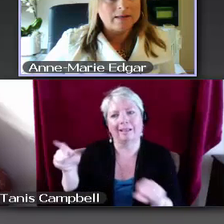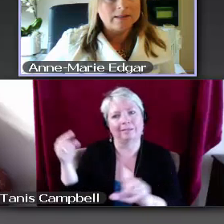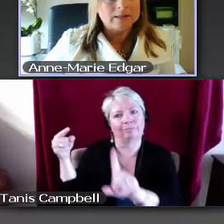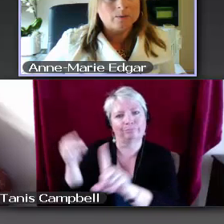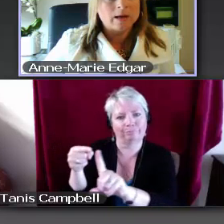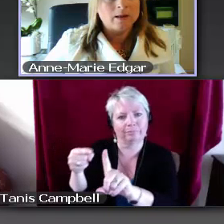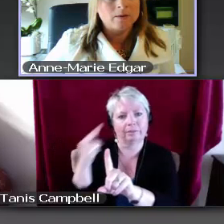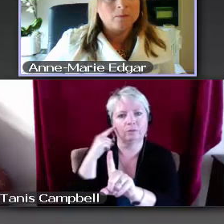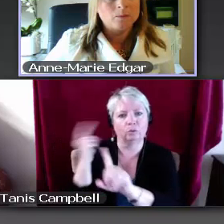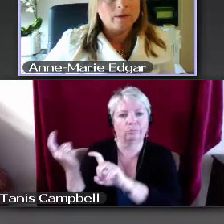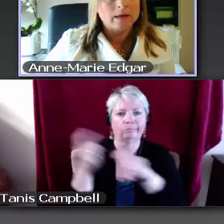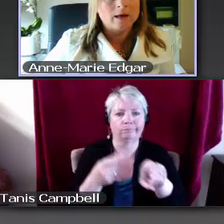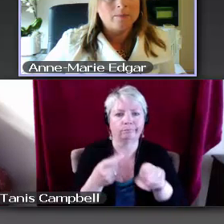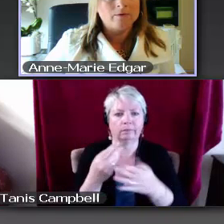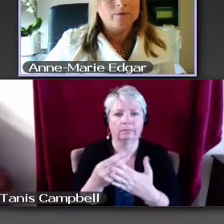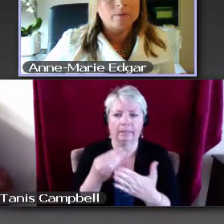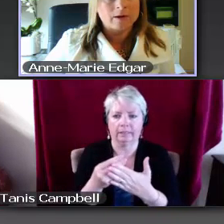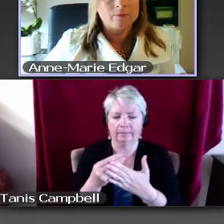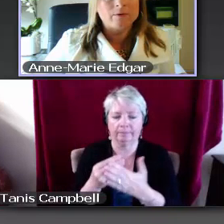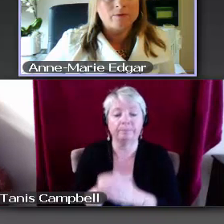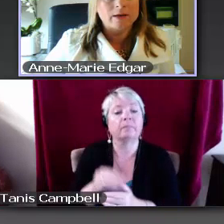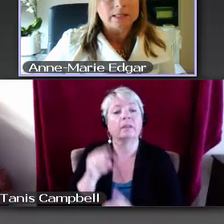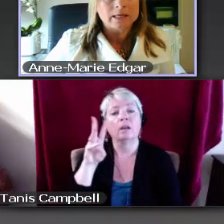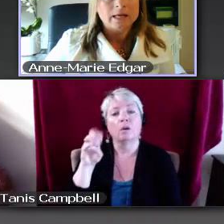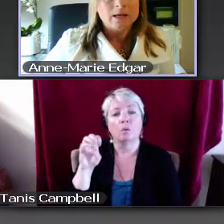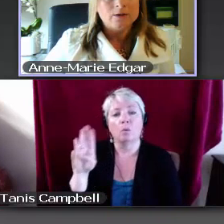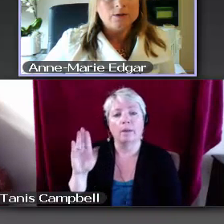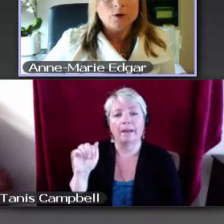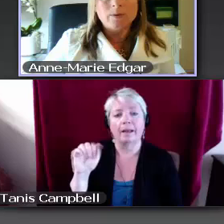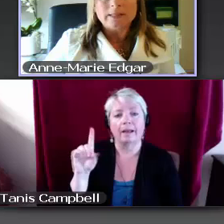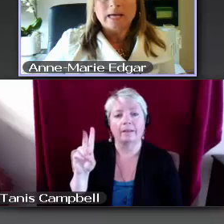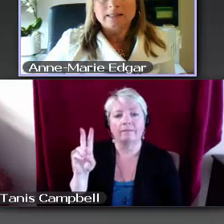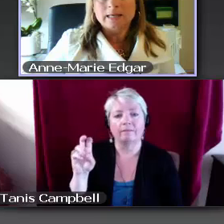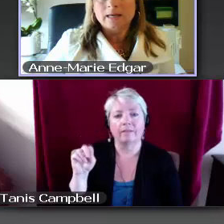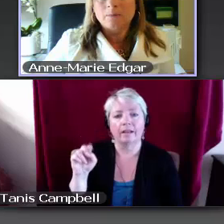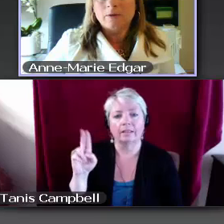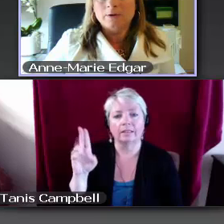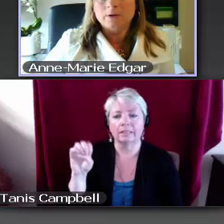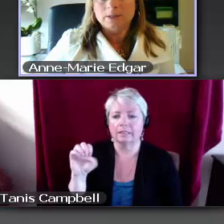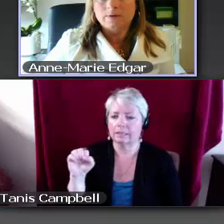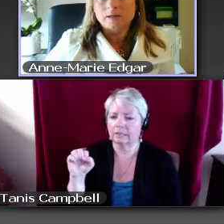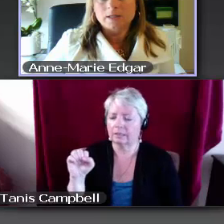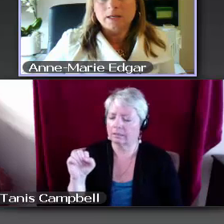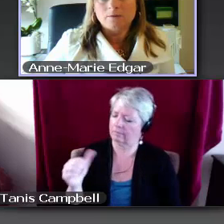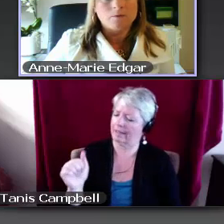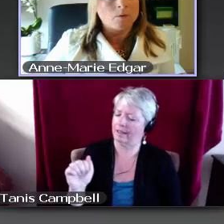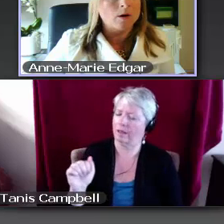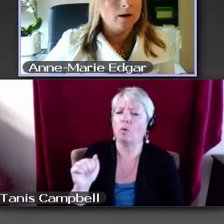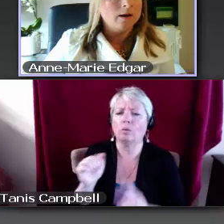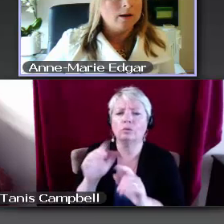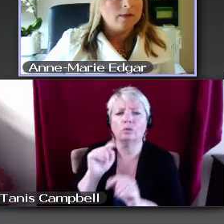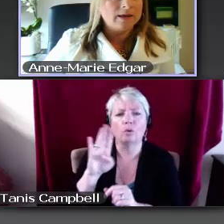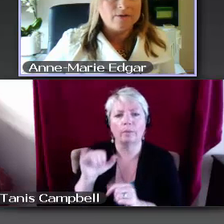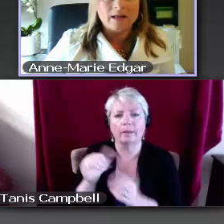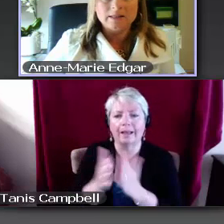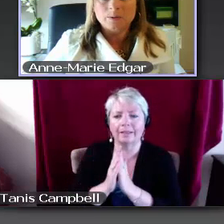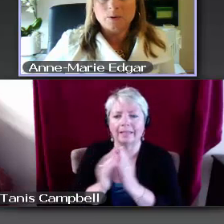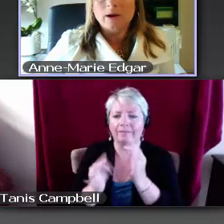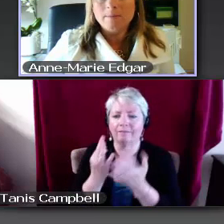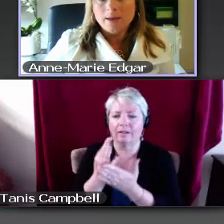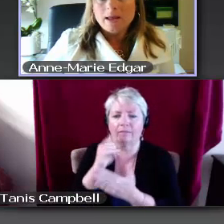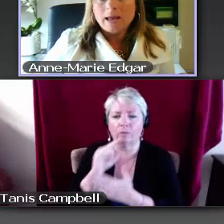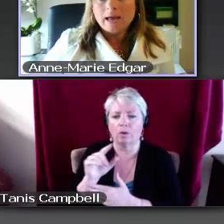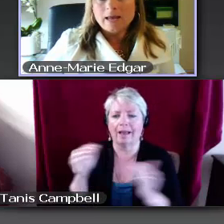Web Advanced as well, with the help from government funding. Tobys asking whether there's funding for the